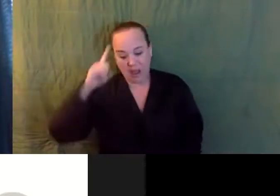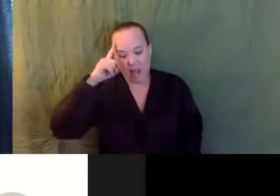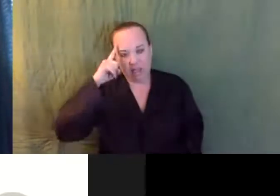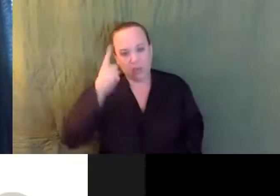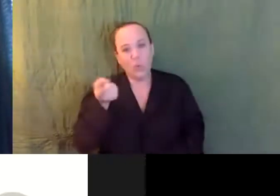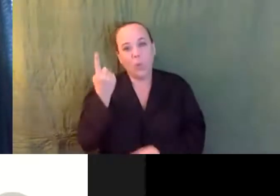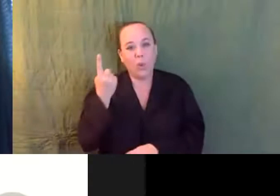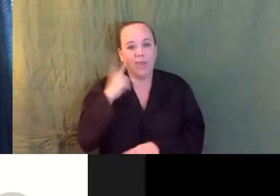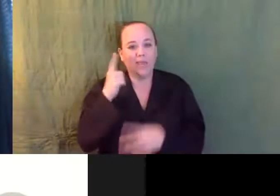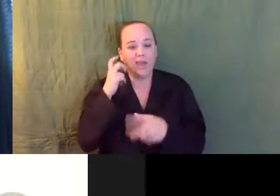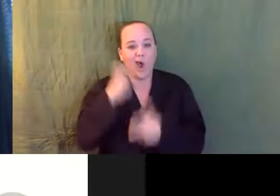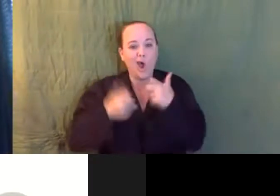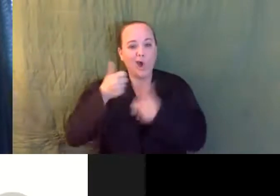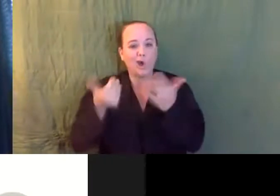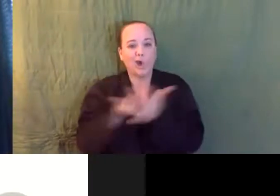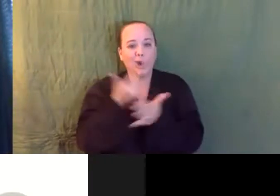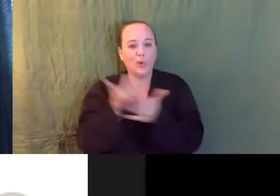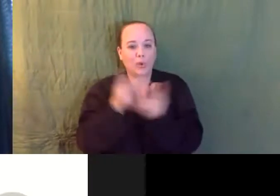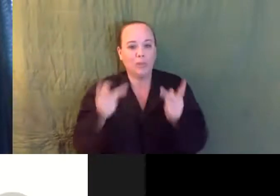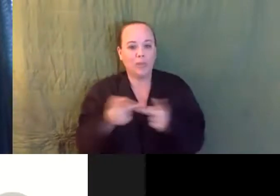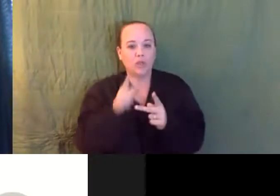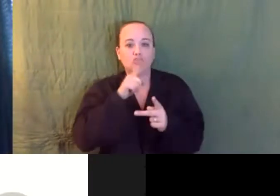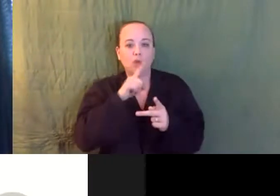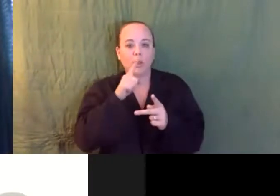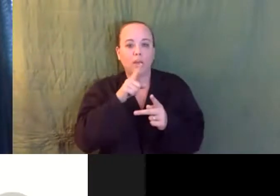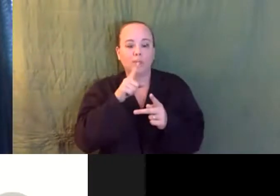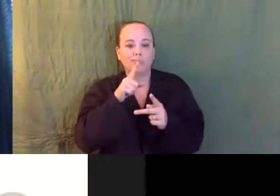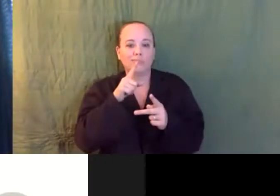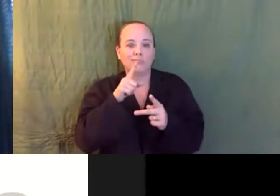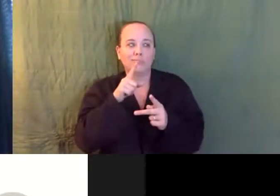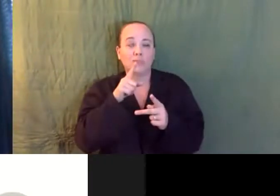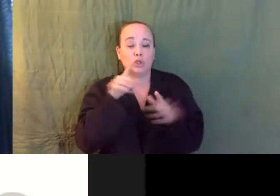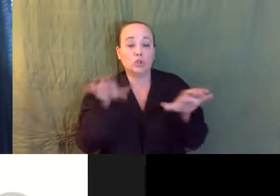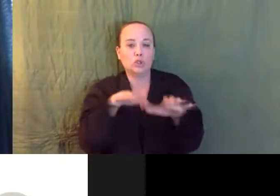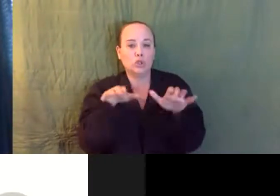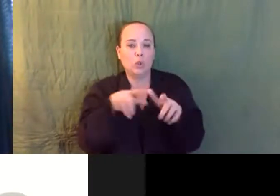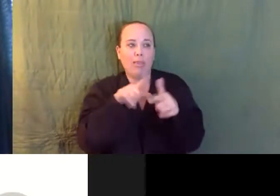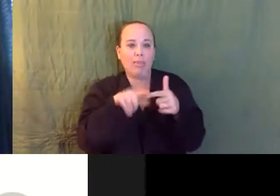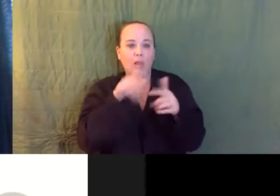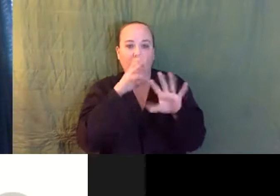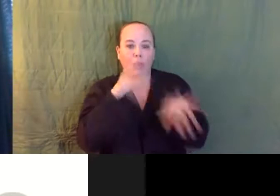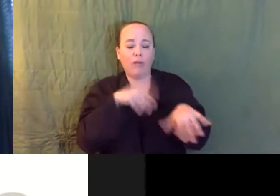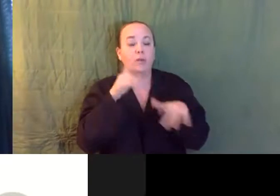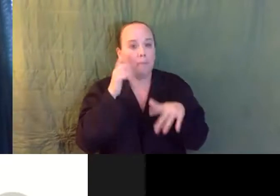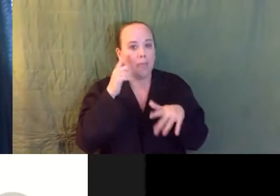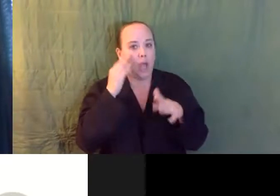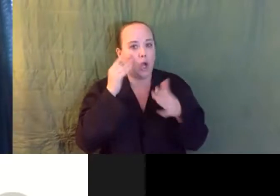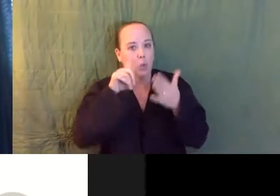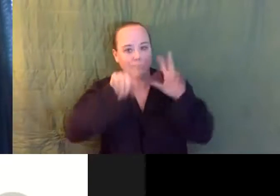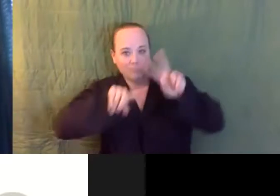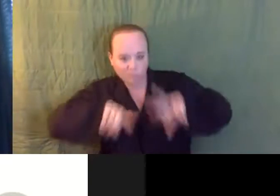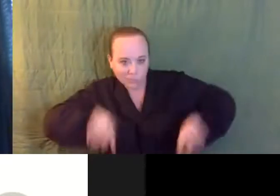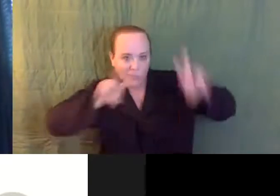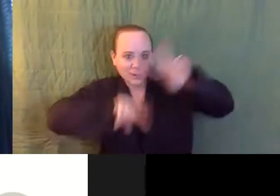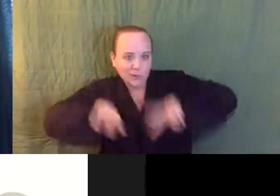it'd be harder for a newer construction site to actually get away with it, because I know that those inspections exist and I know that it'd be harder to break those